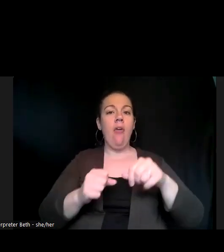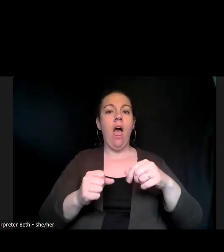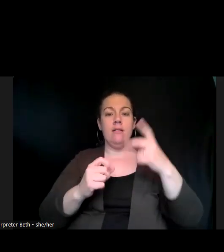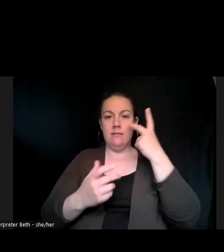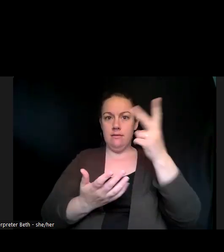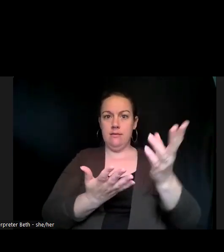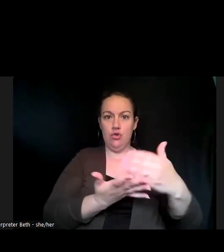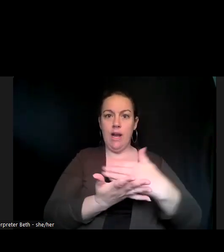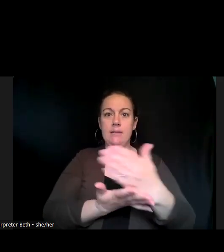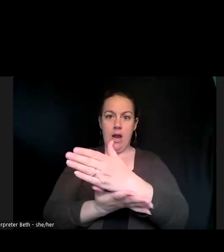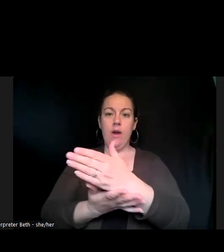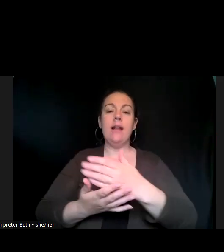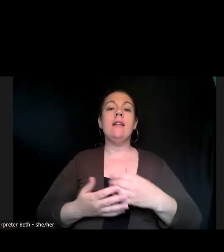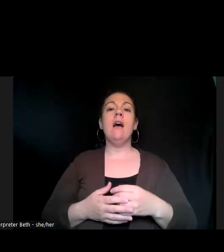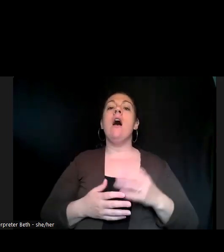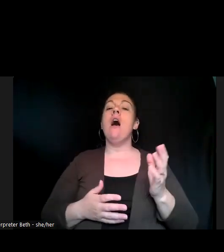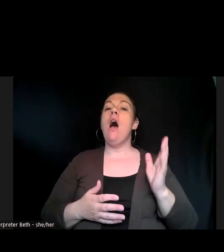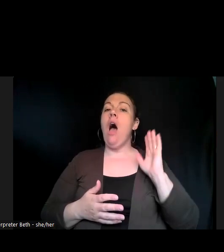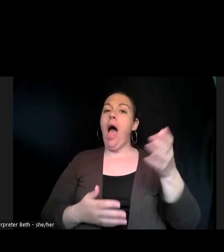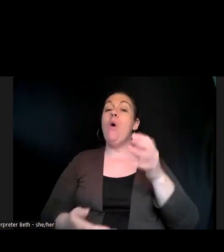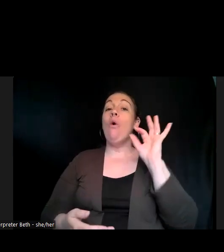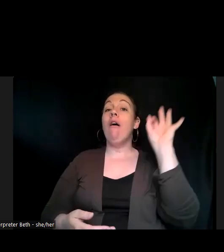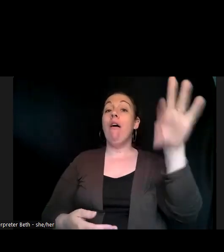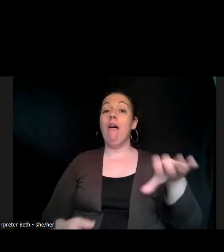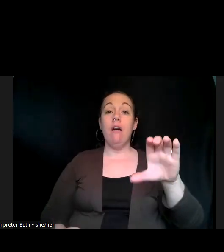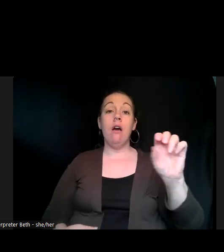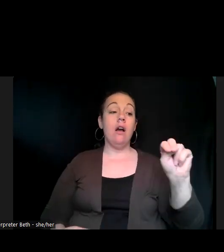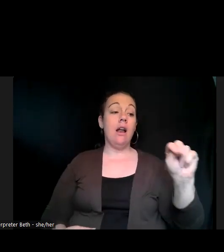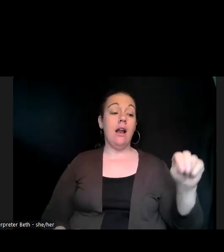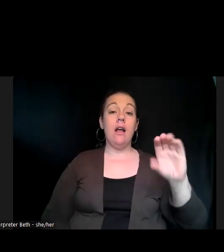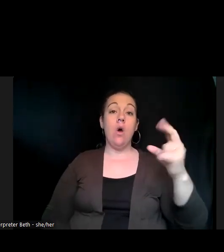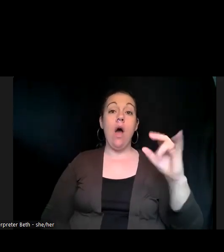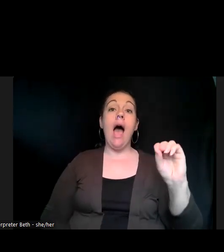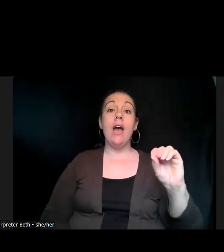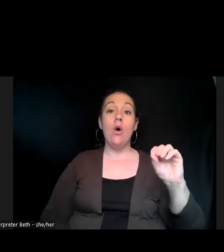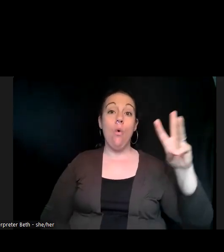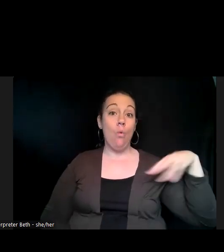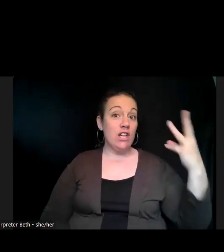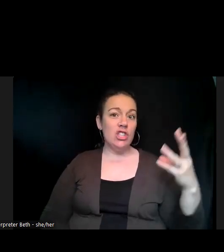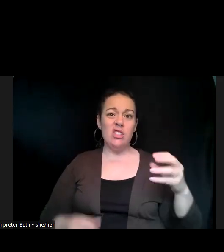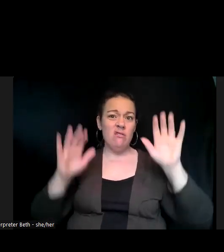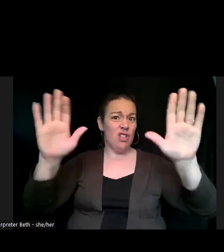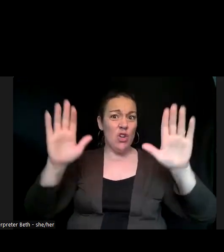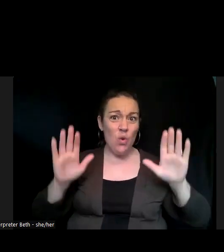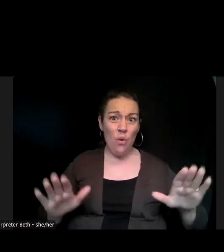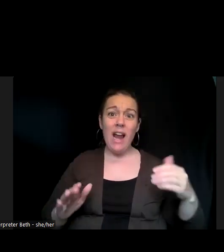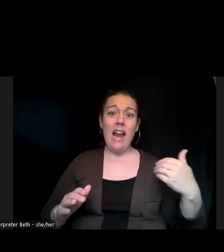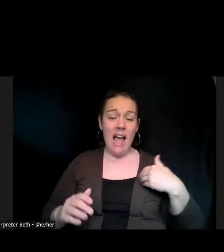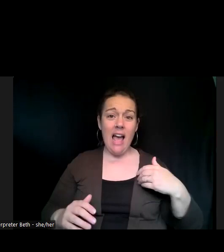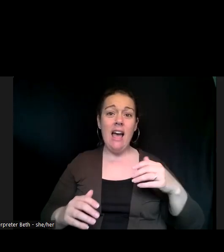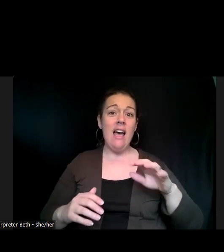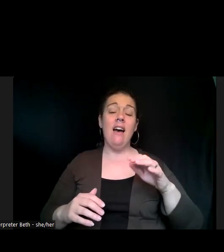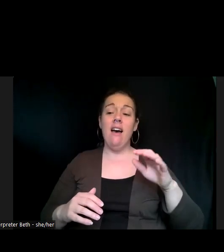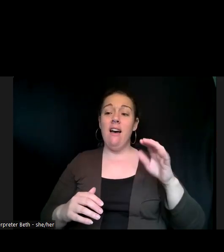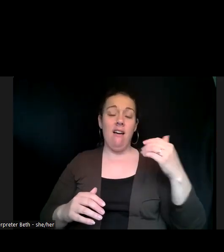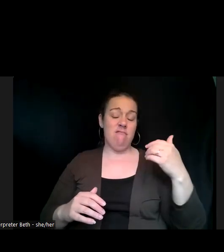I will mention that Connecticut, Ohio, and Washington all have fantastic public-facing dashboards and are